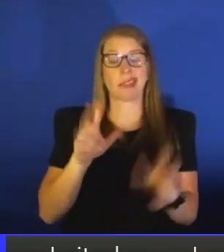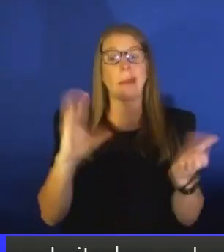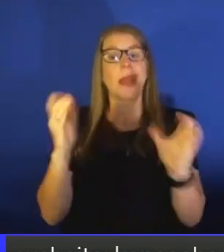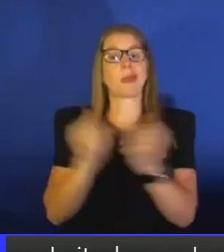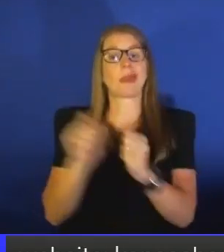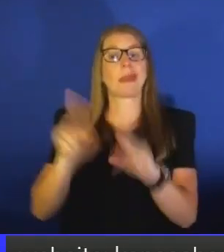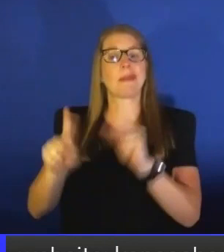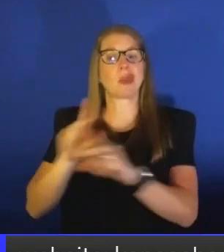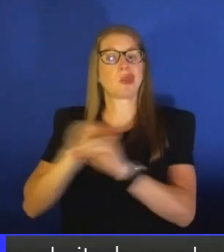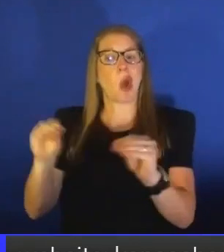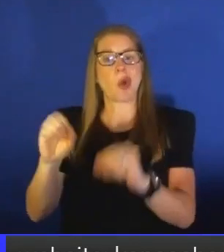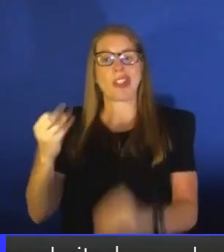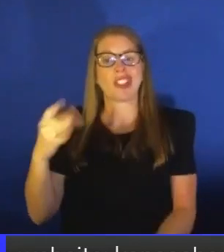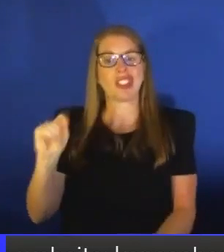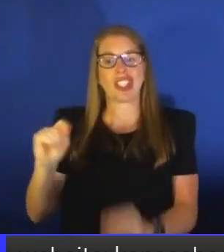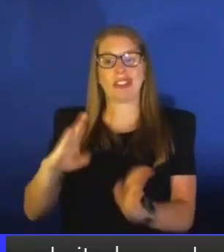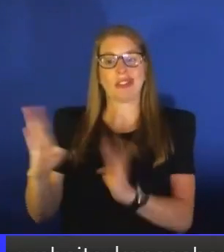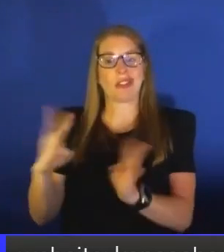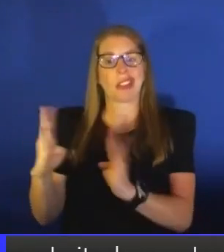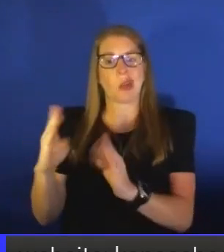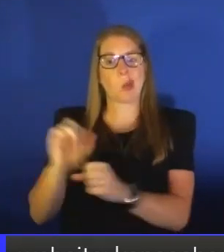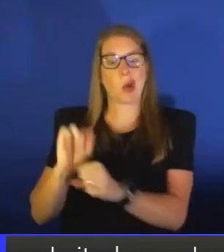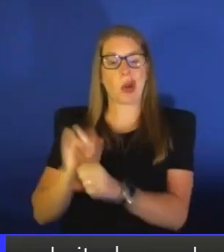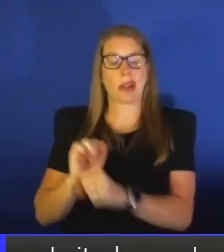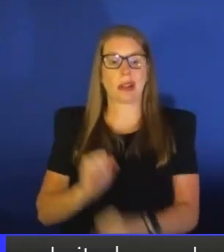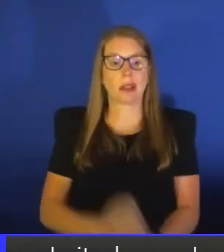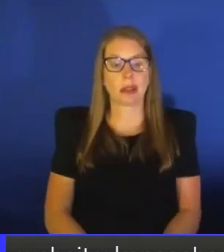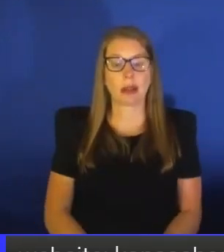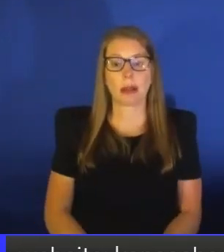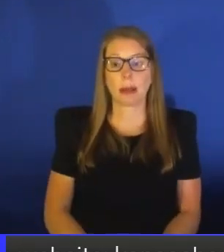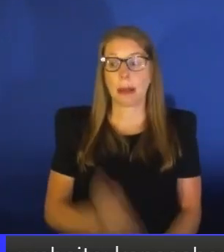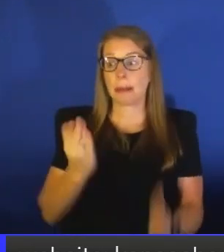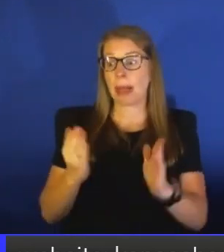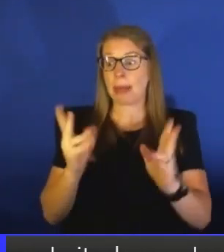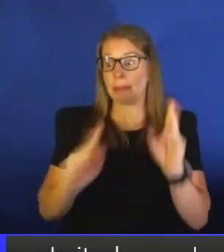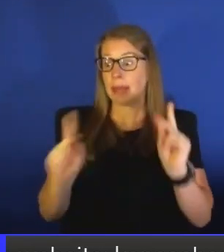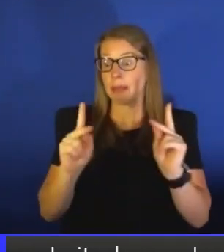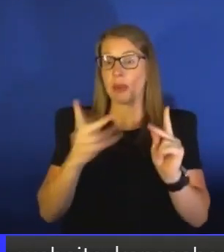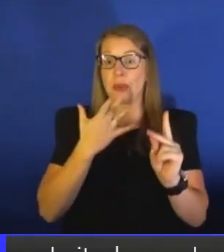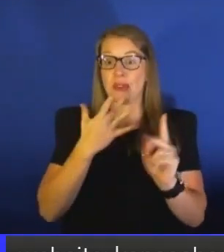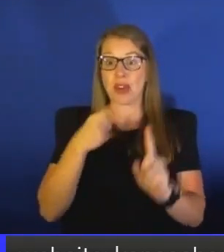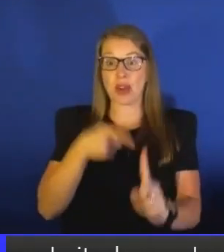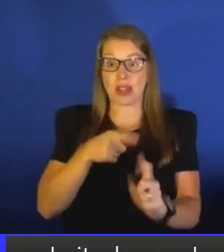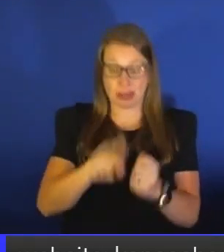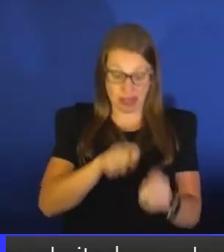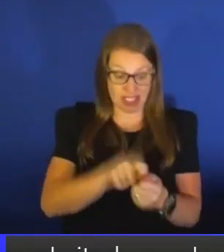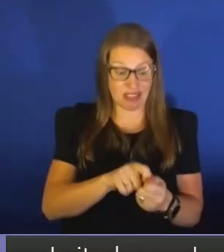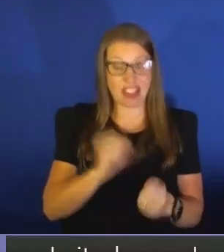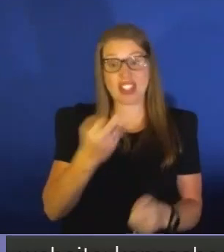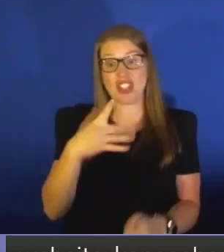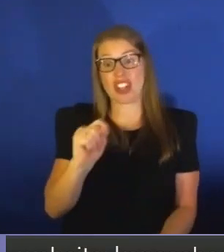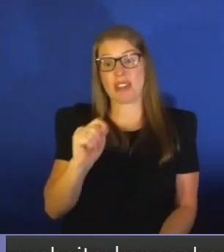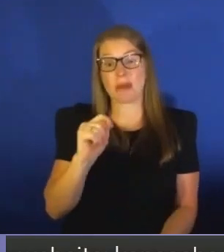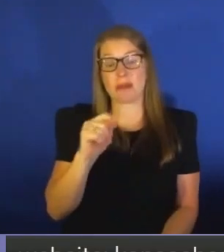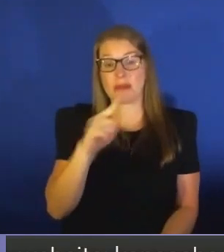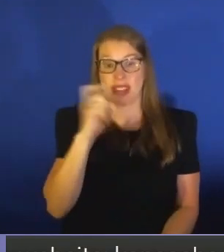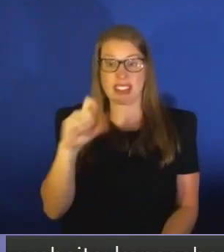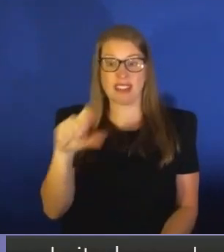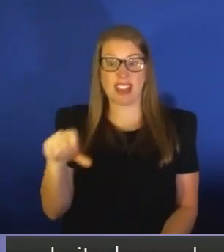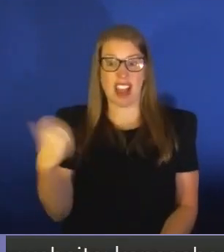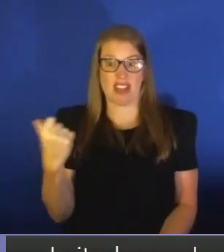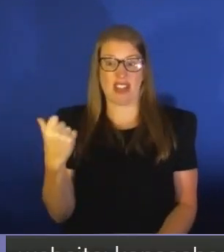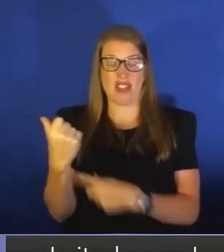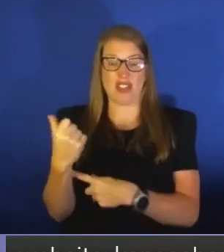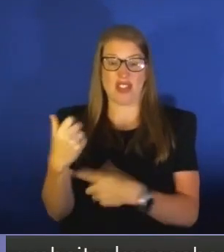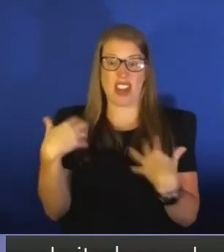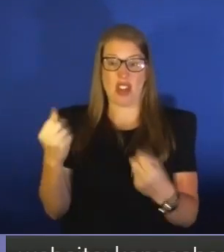there's a pretty big bias in it also. People that may gravitate to certain shifts, is there already some other health issue or some other reason? That just kind of naturally fits their body.